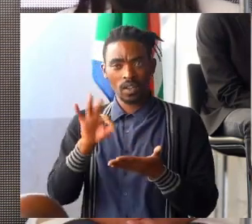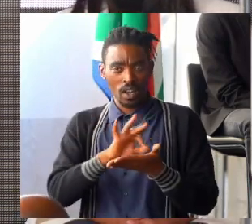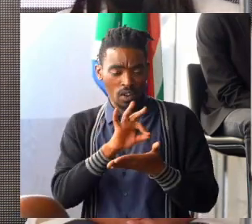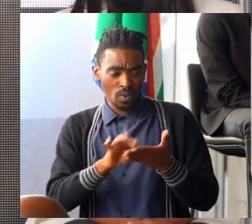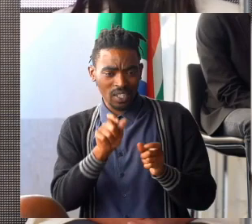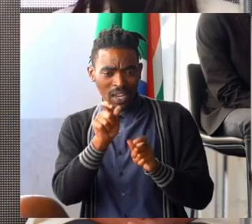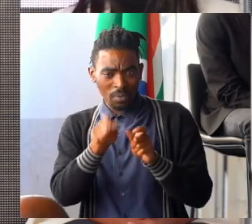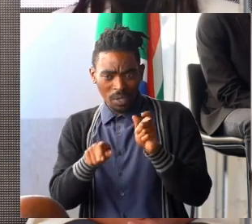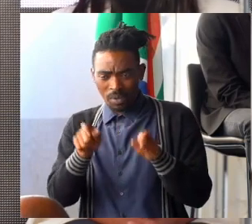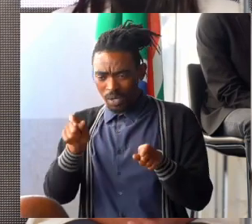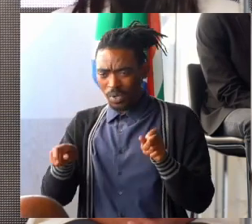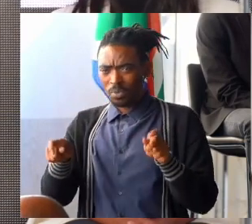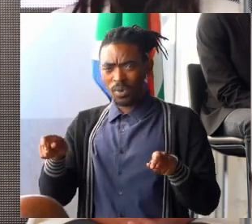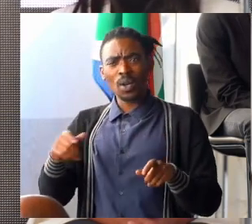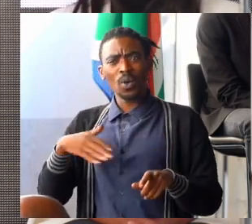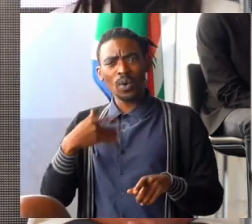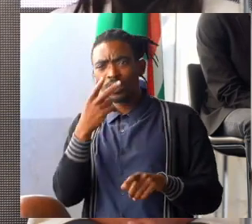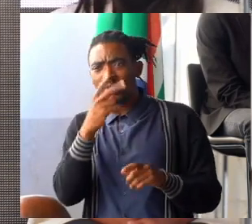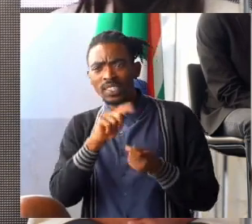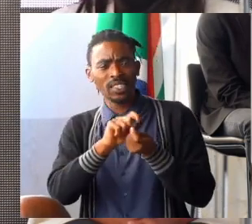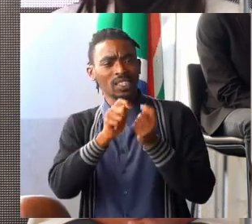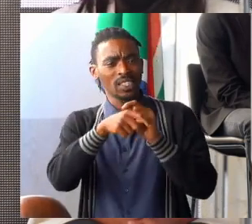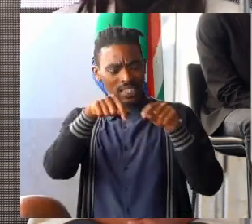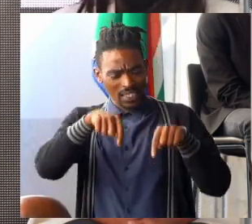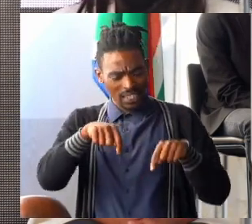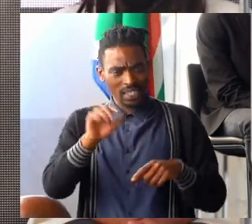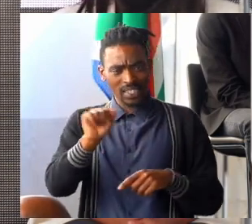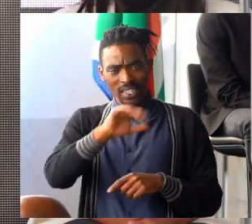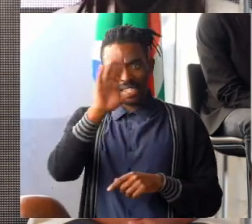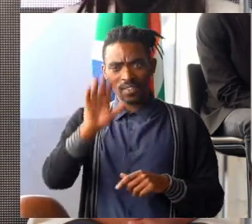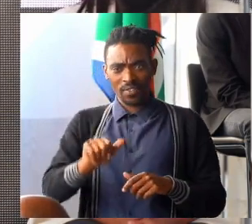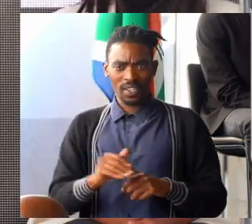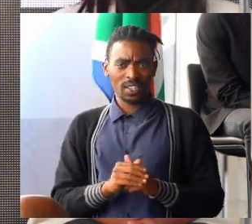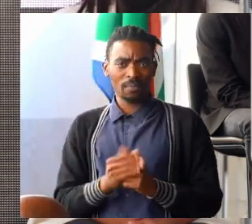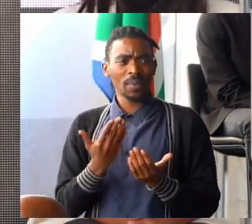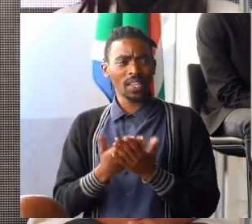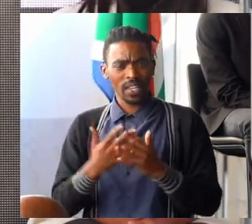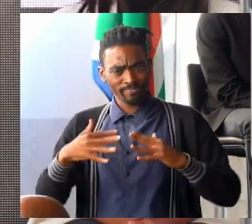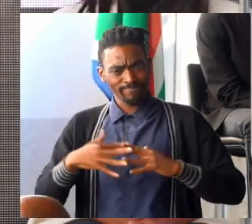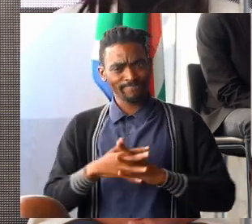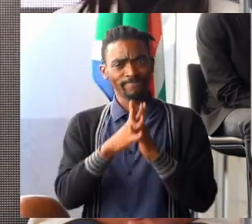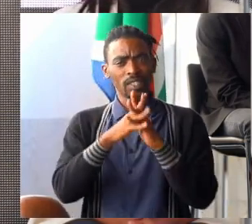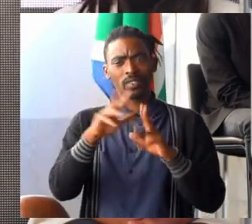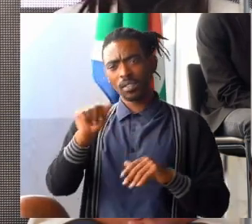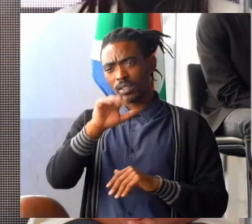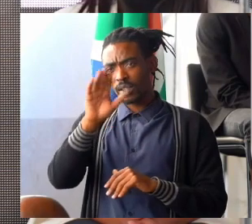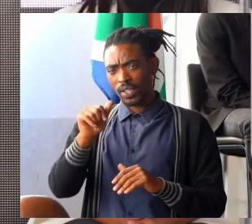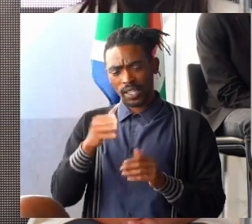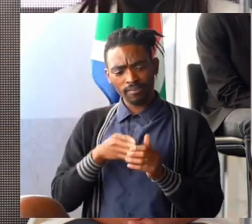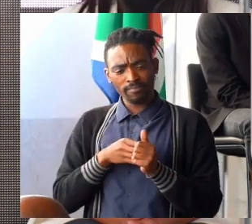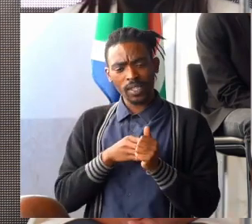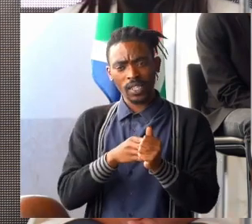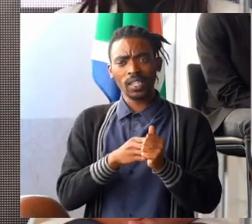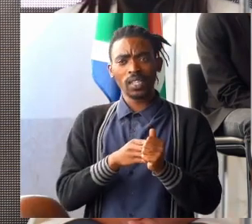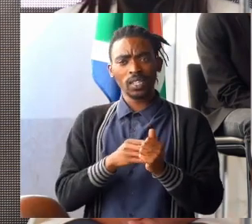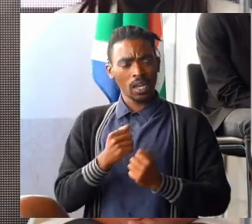a competent and capable partnership that can unite South Africans and lead our country